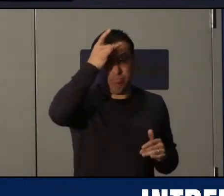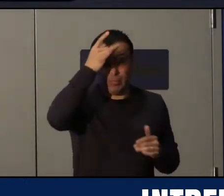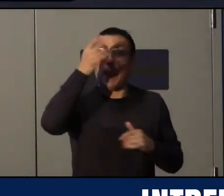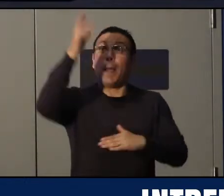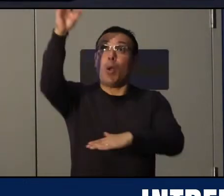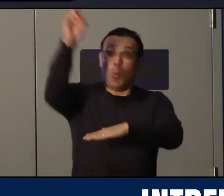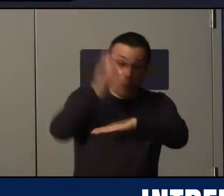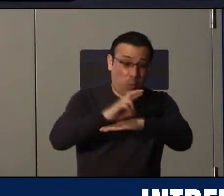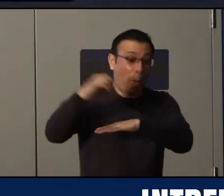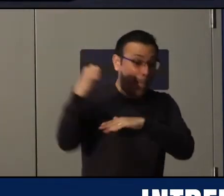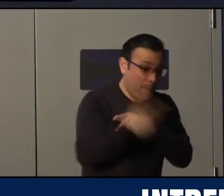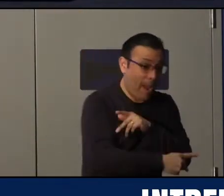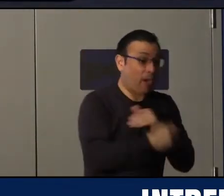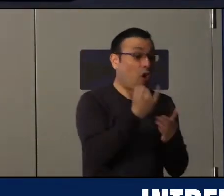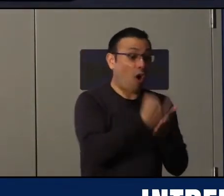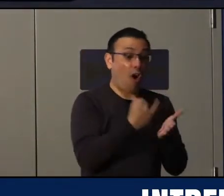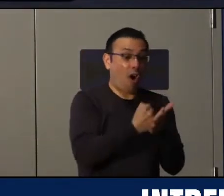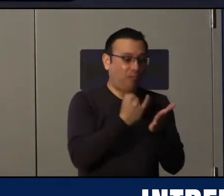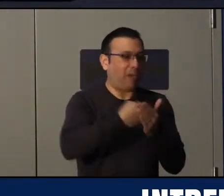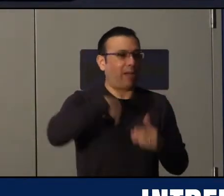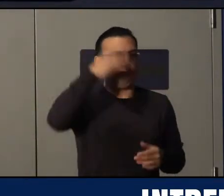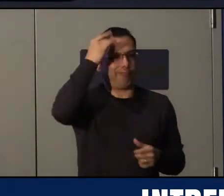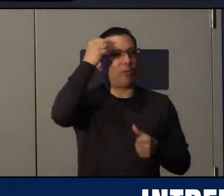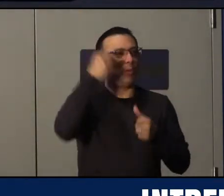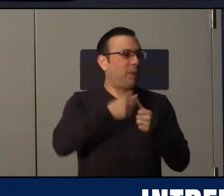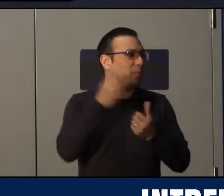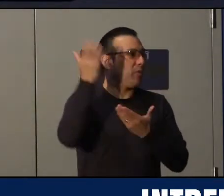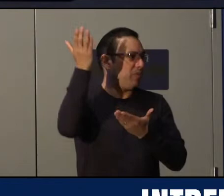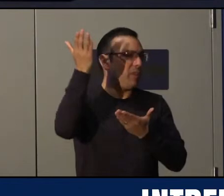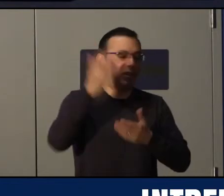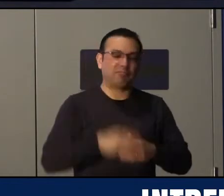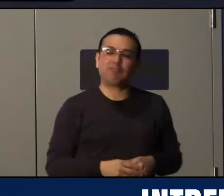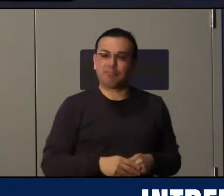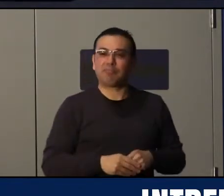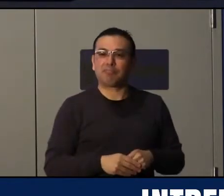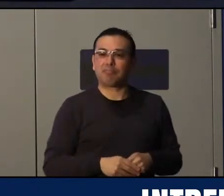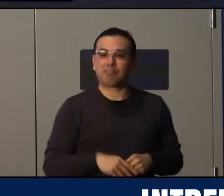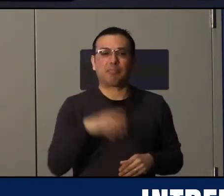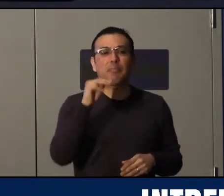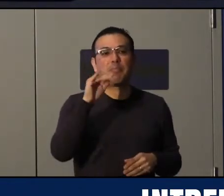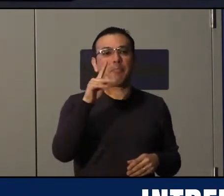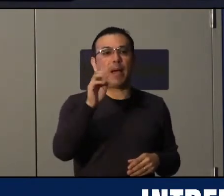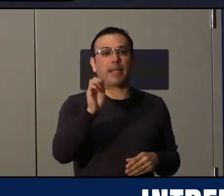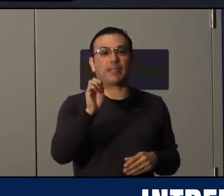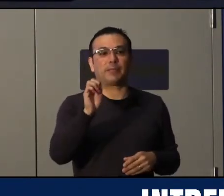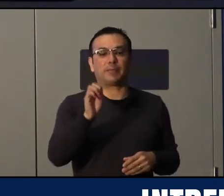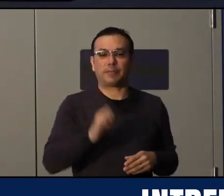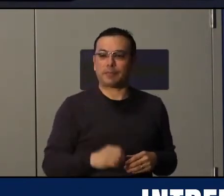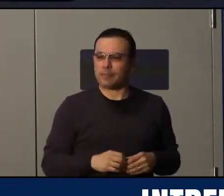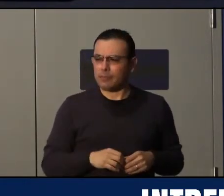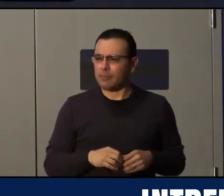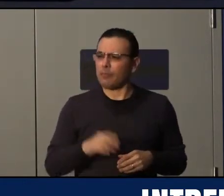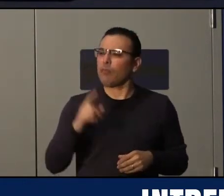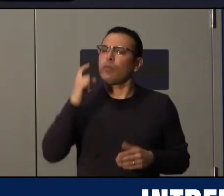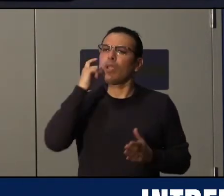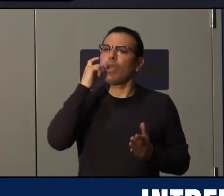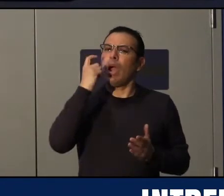then with art and space. So just a couple things there. You were selected in the class